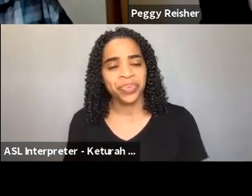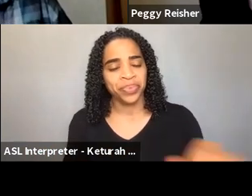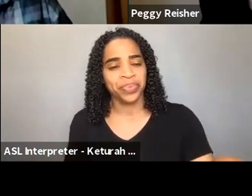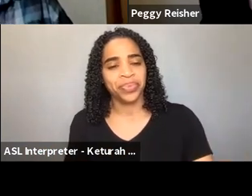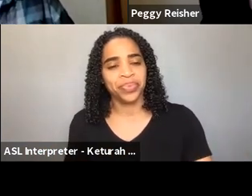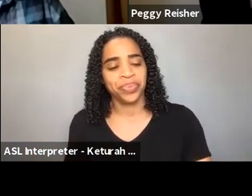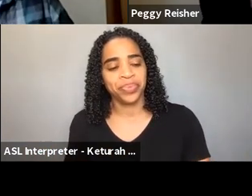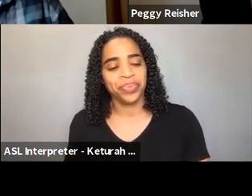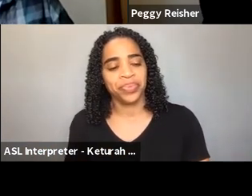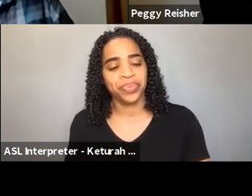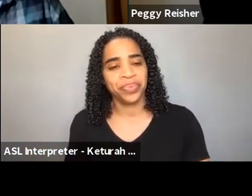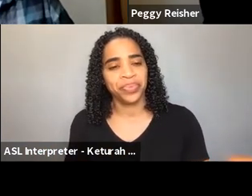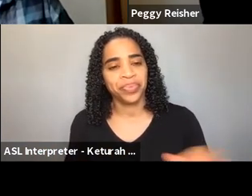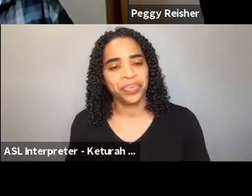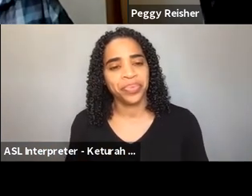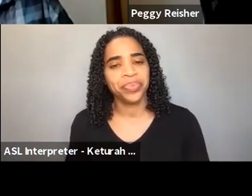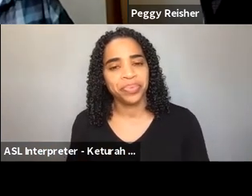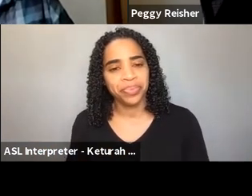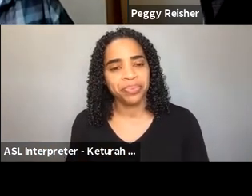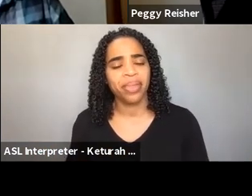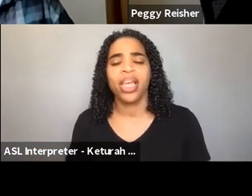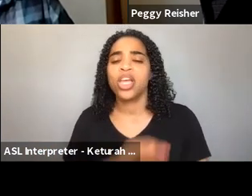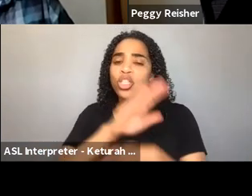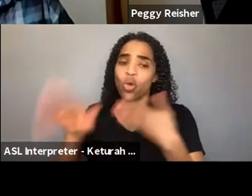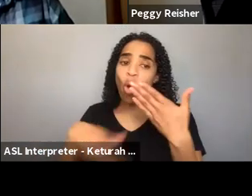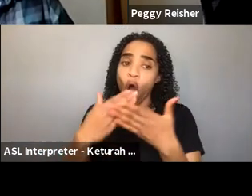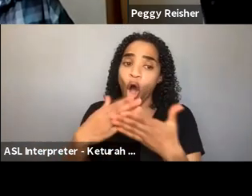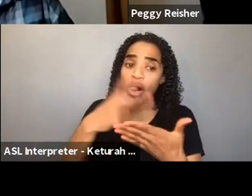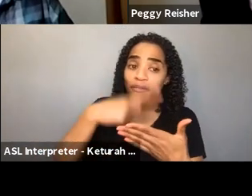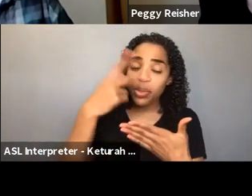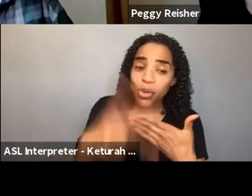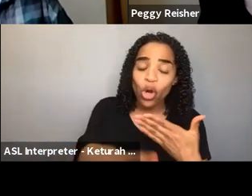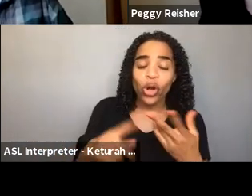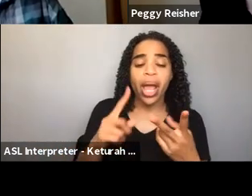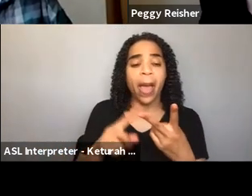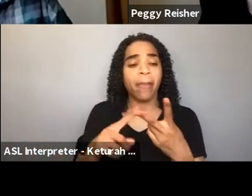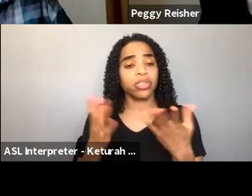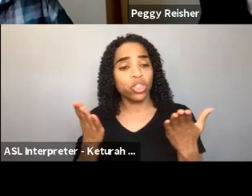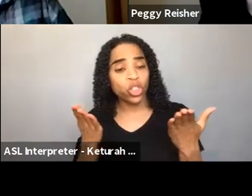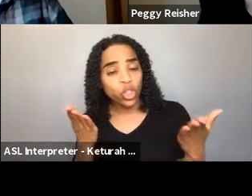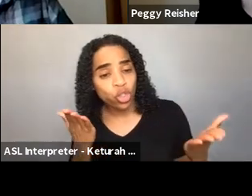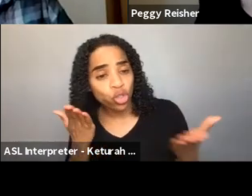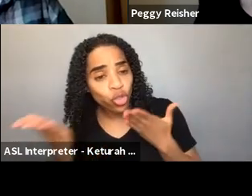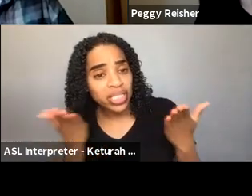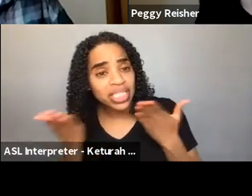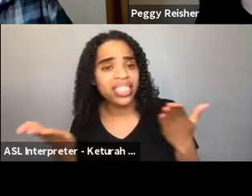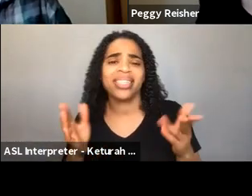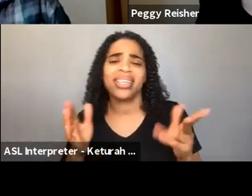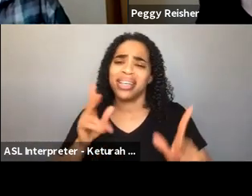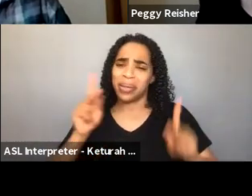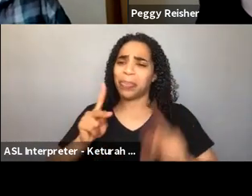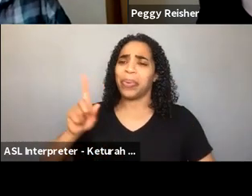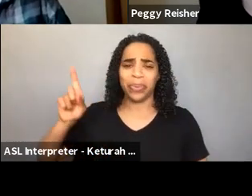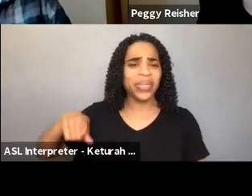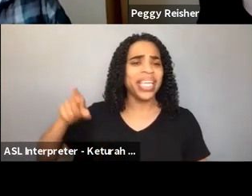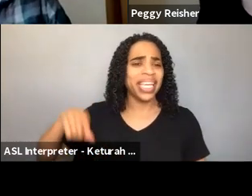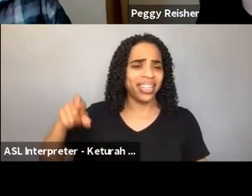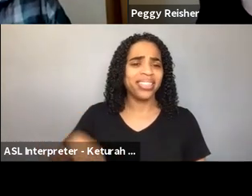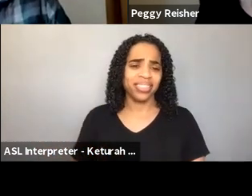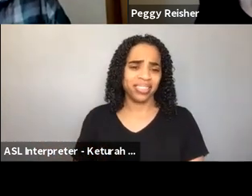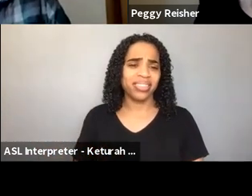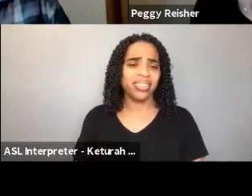all of the programs, all of the services are what people need. And we have a